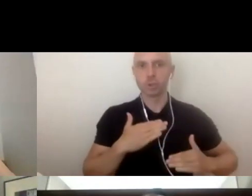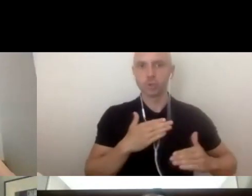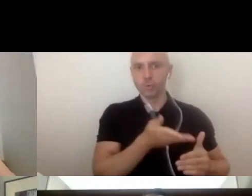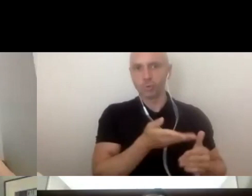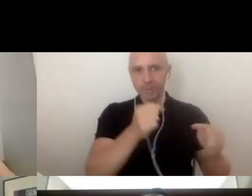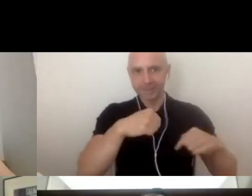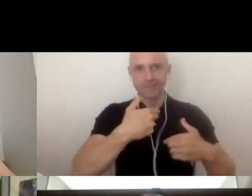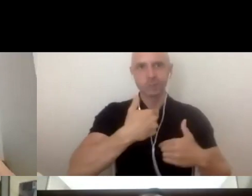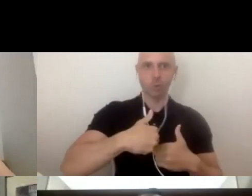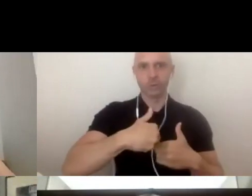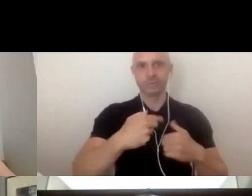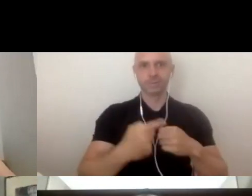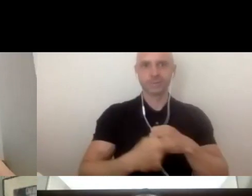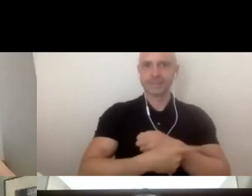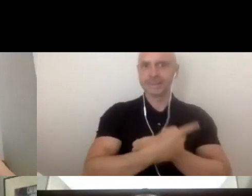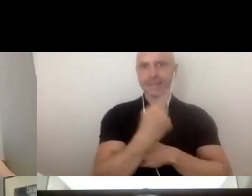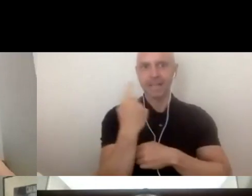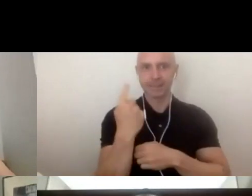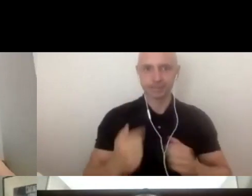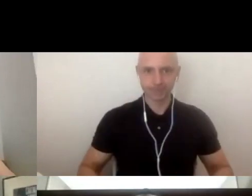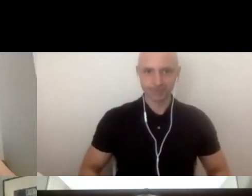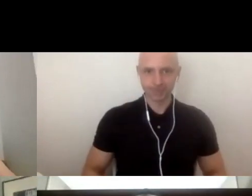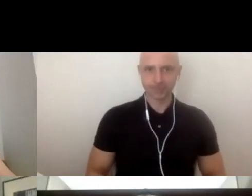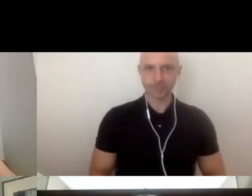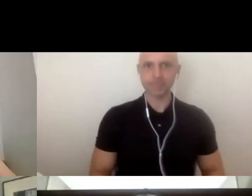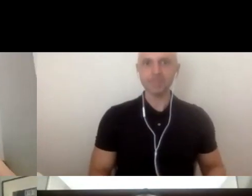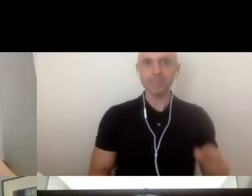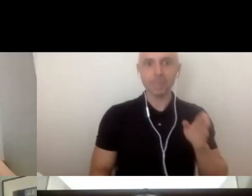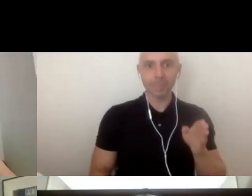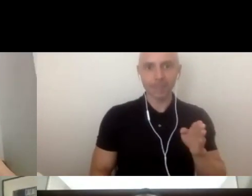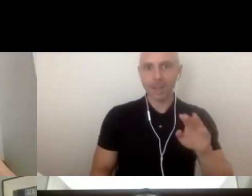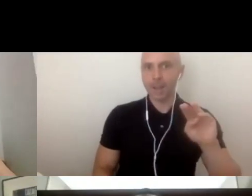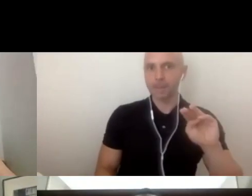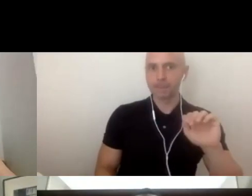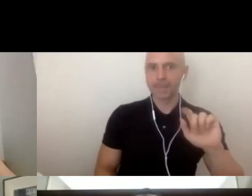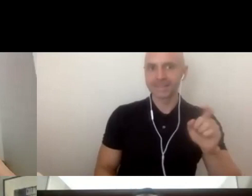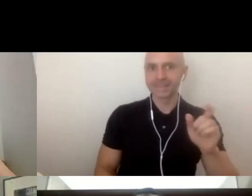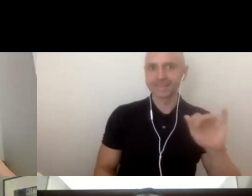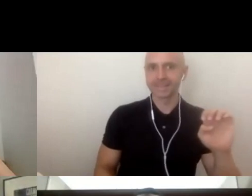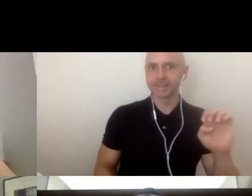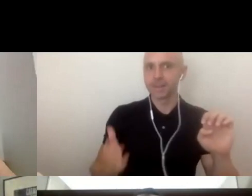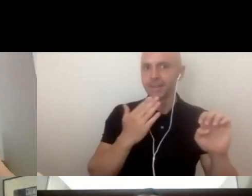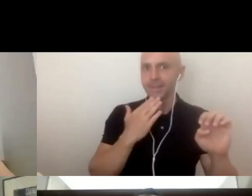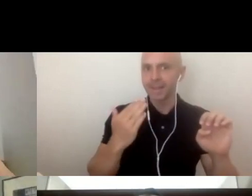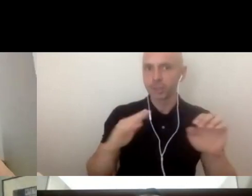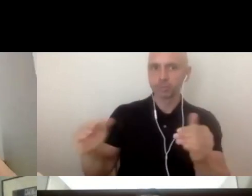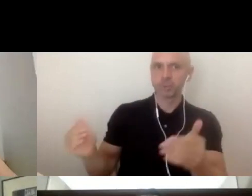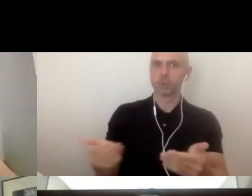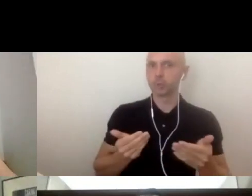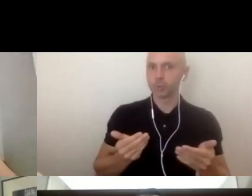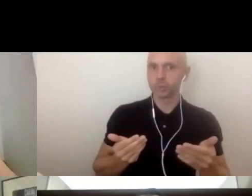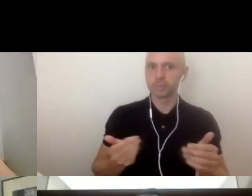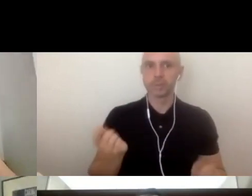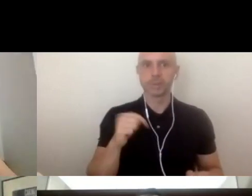Thank you, Claire. Thank you. Hello, and thank you all for joining us today. As we continue to cope with the crisis